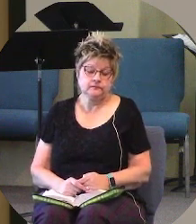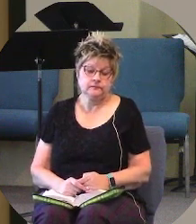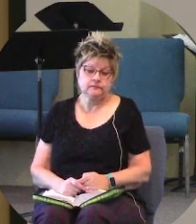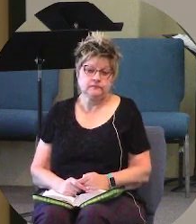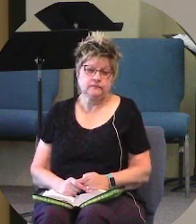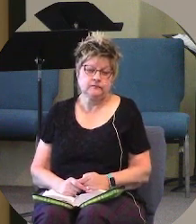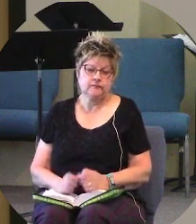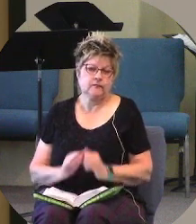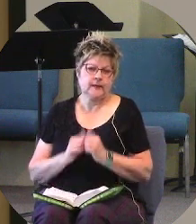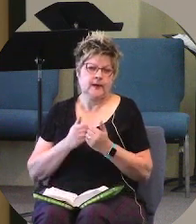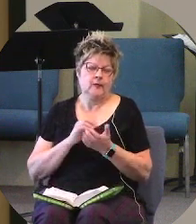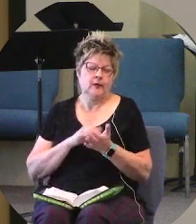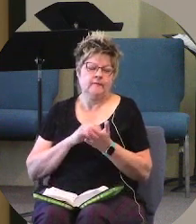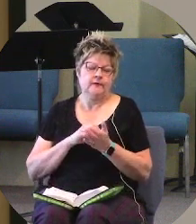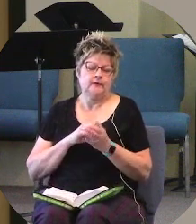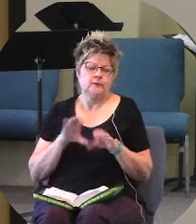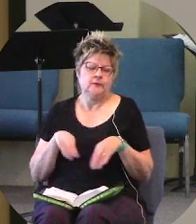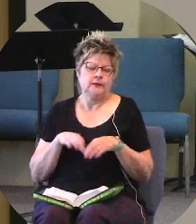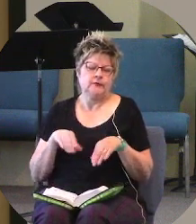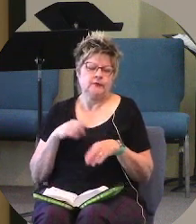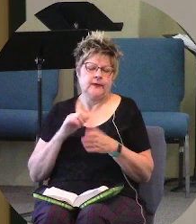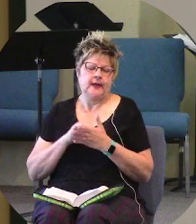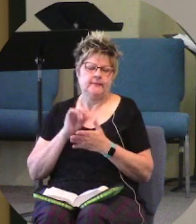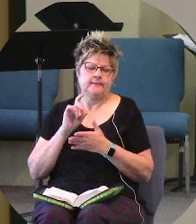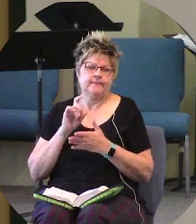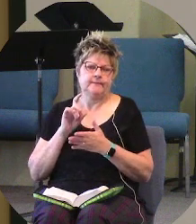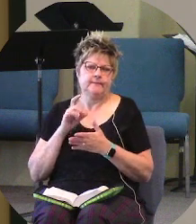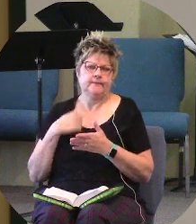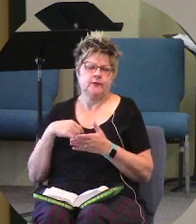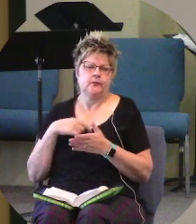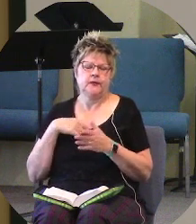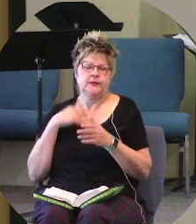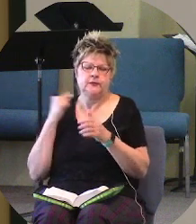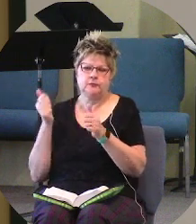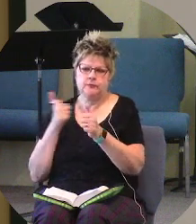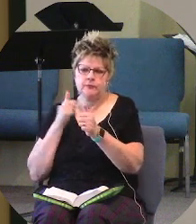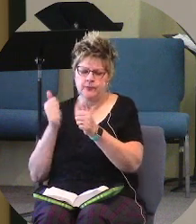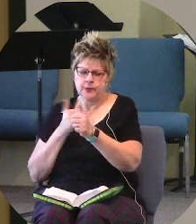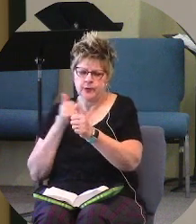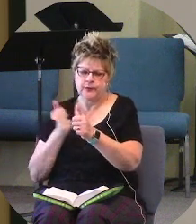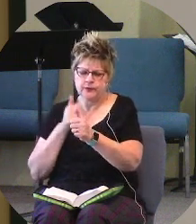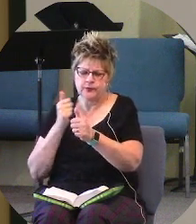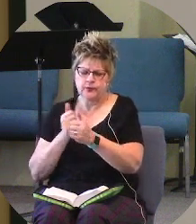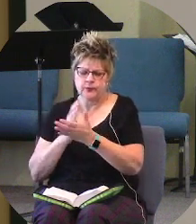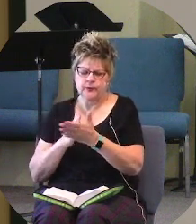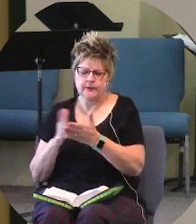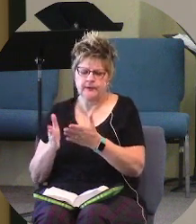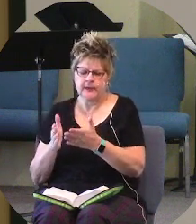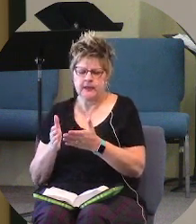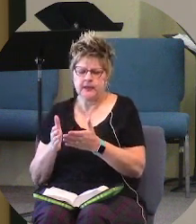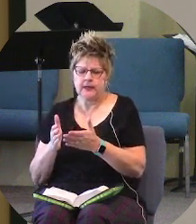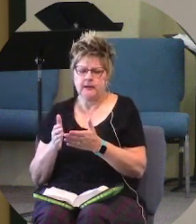How often do we do that? Do we just pursue something other than God